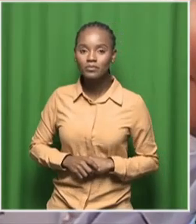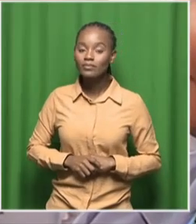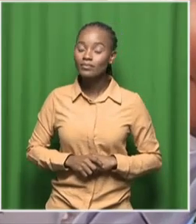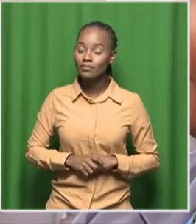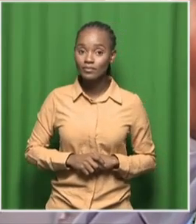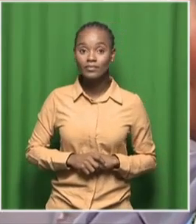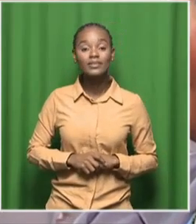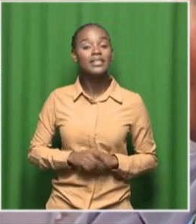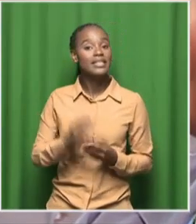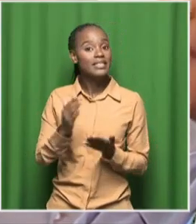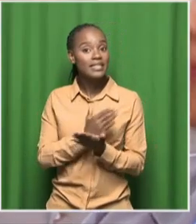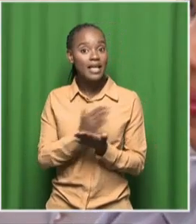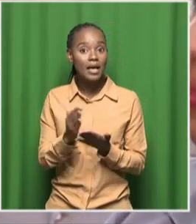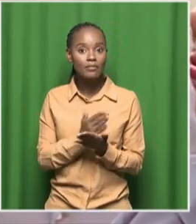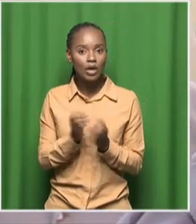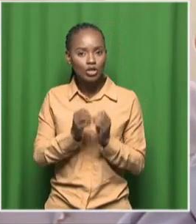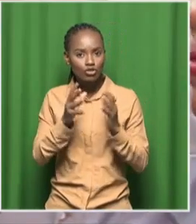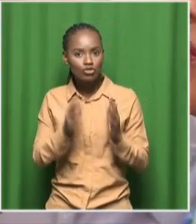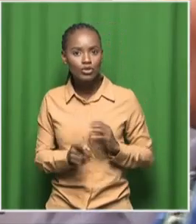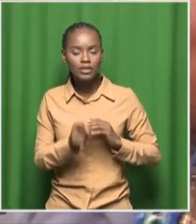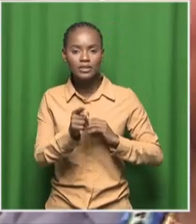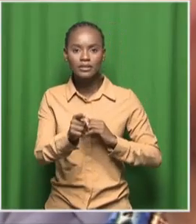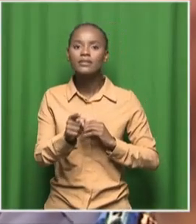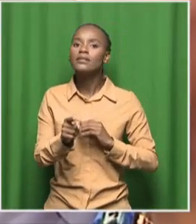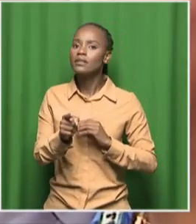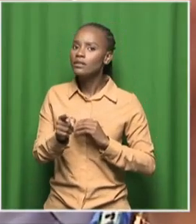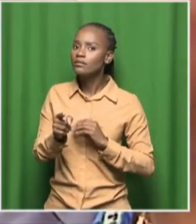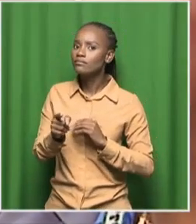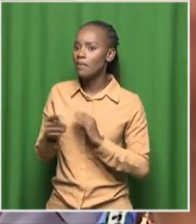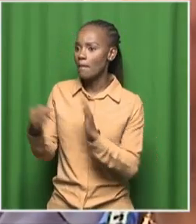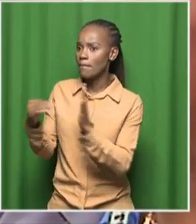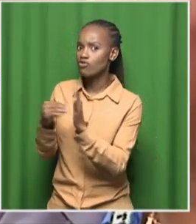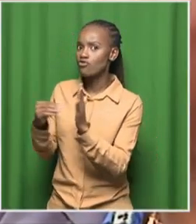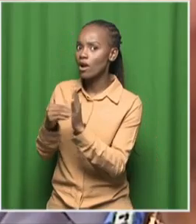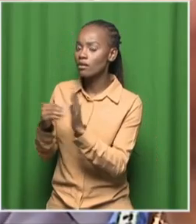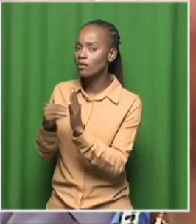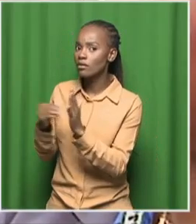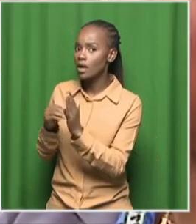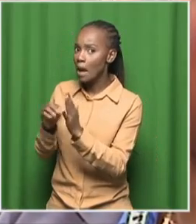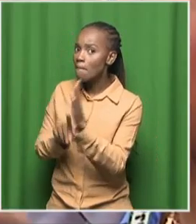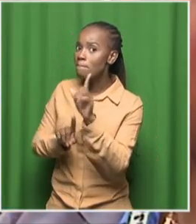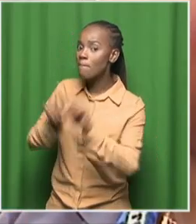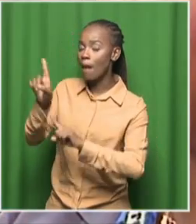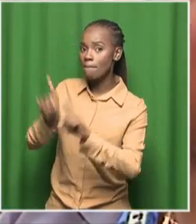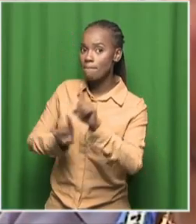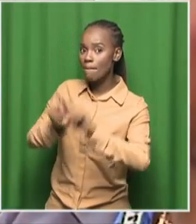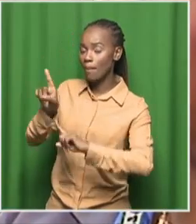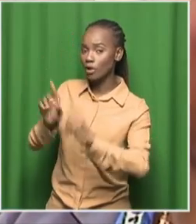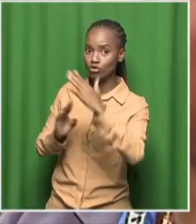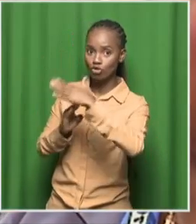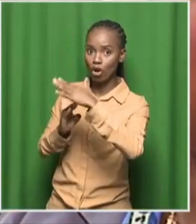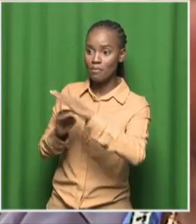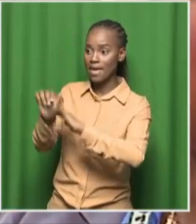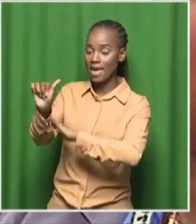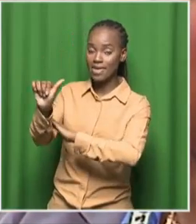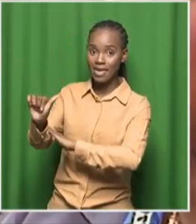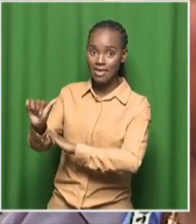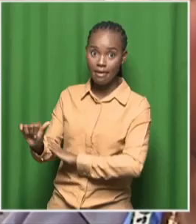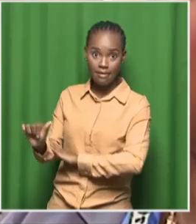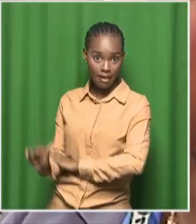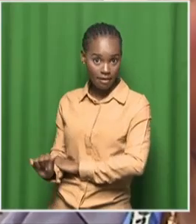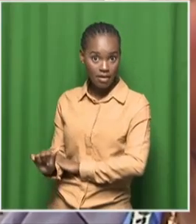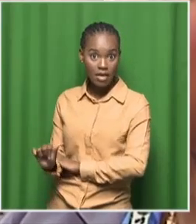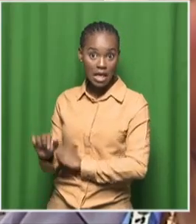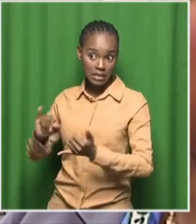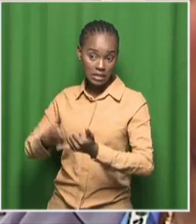performing with straight A's in their grade 12. So it's no longer about I can't get a spot at university only.